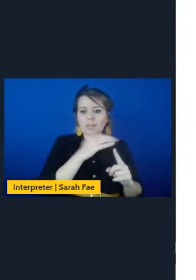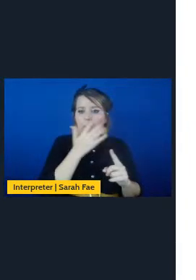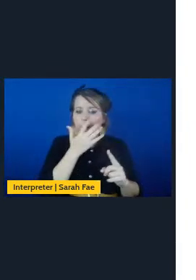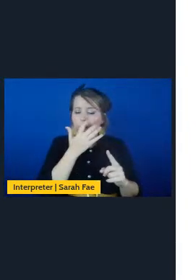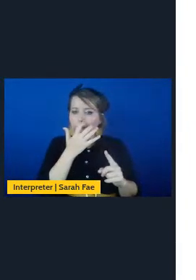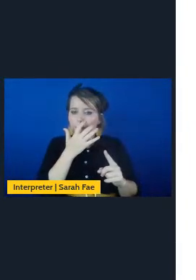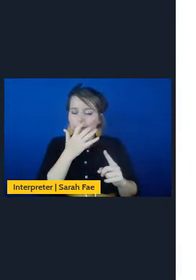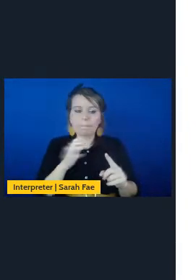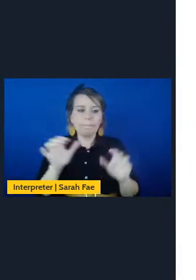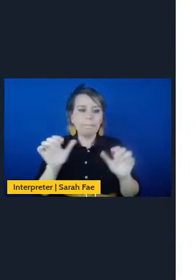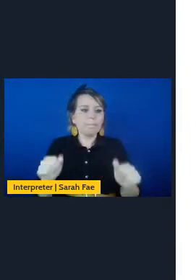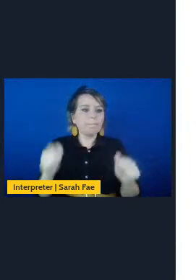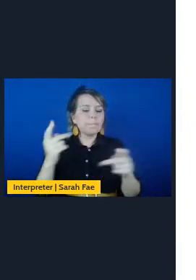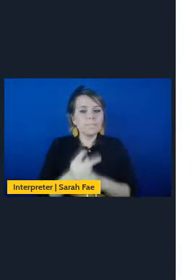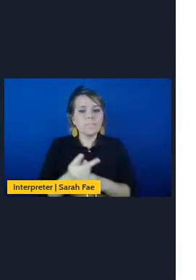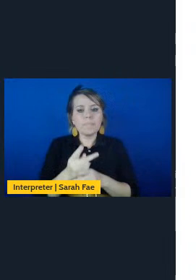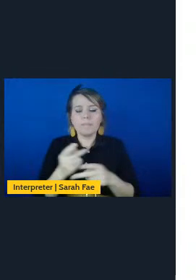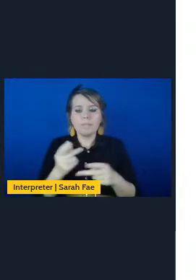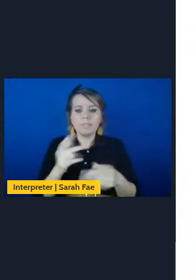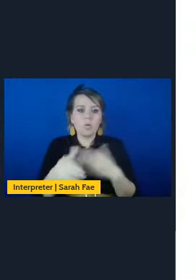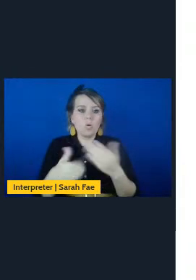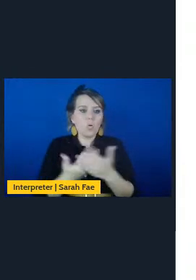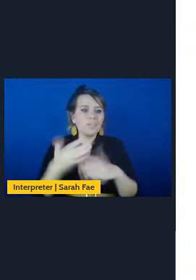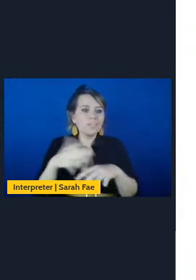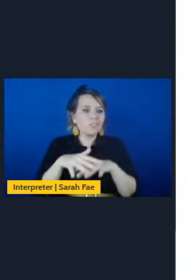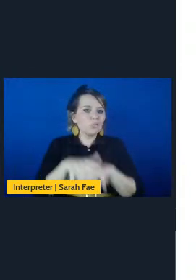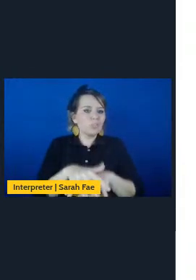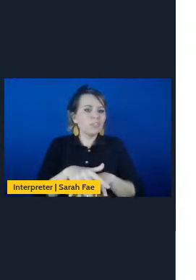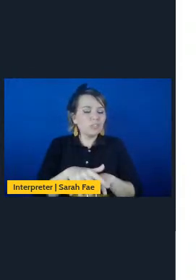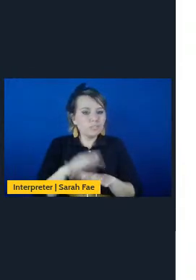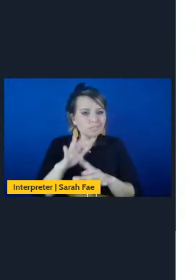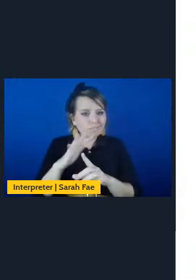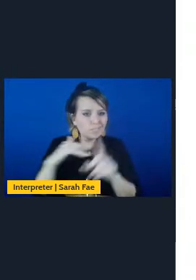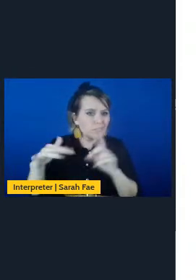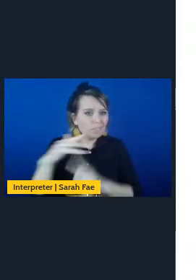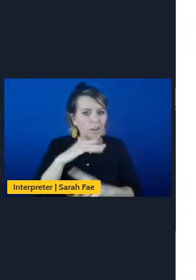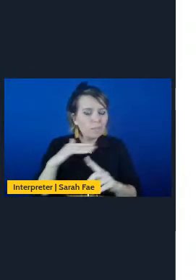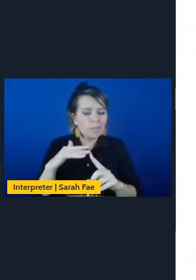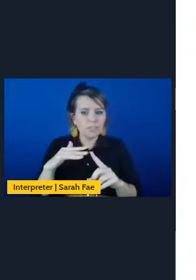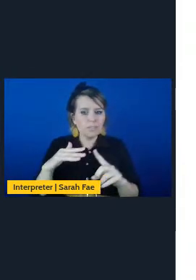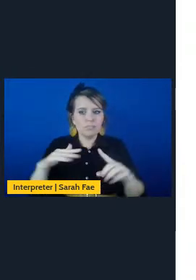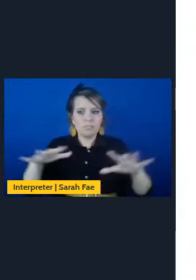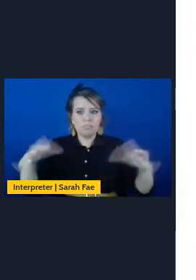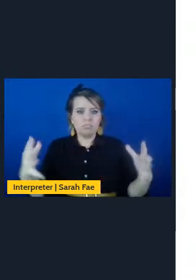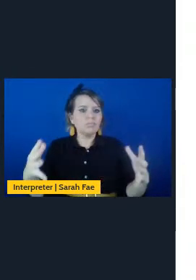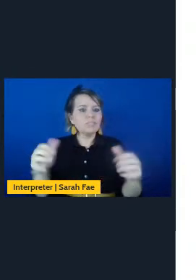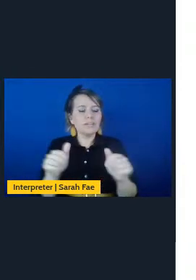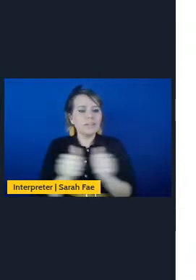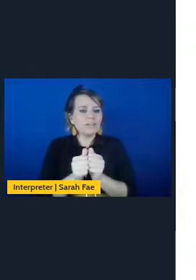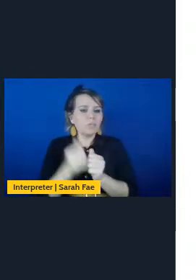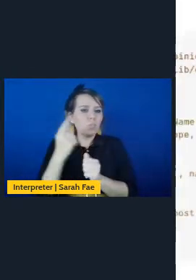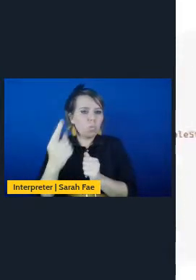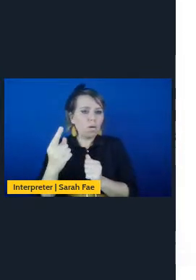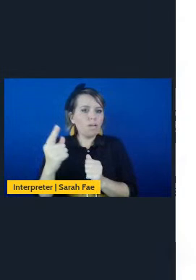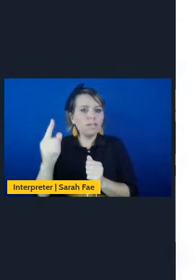the configuration per environment in a single place in the SDK JSON configuration.